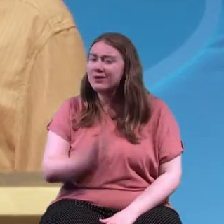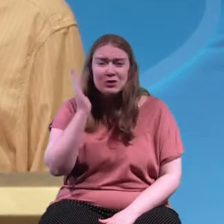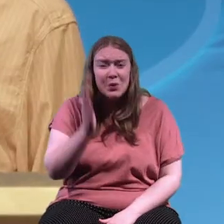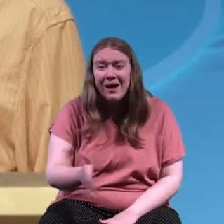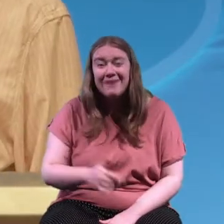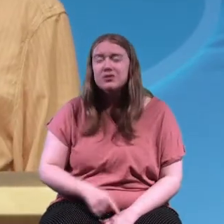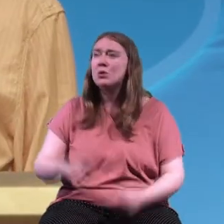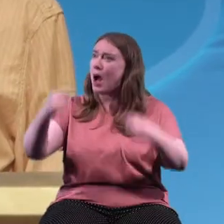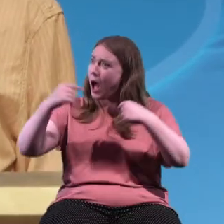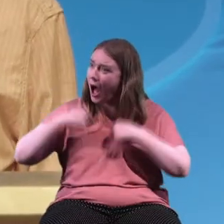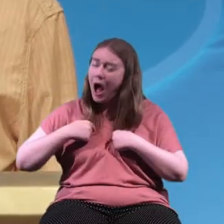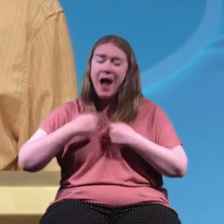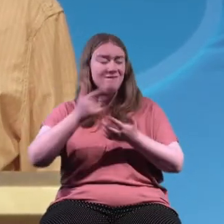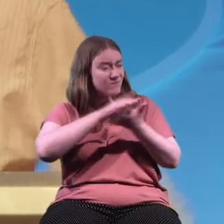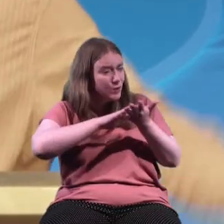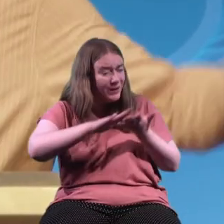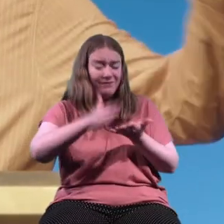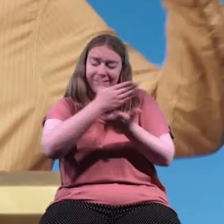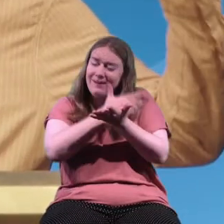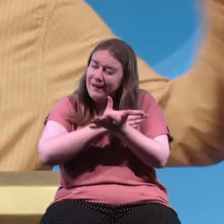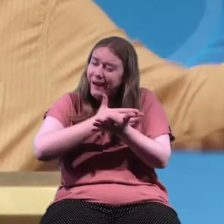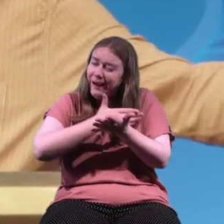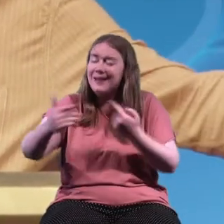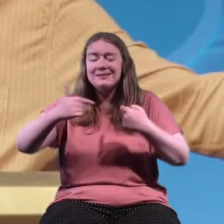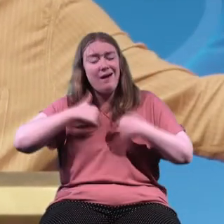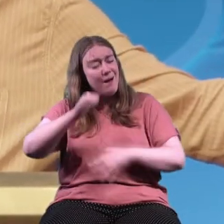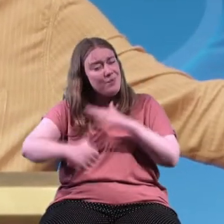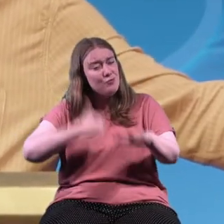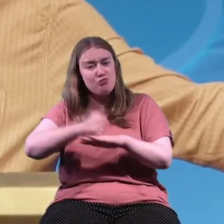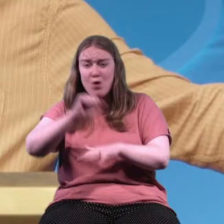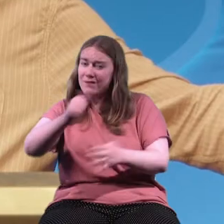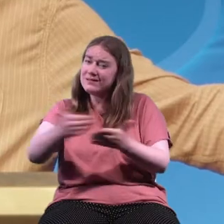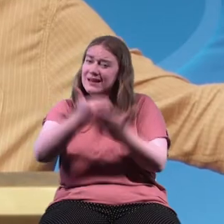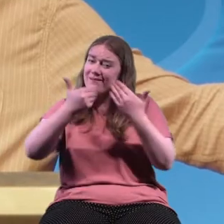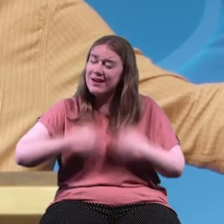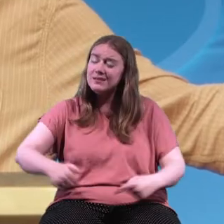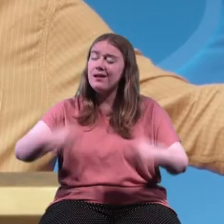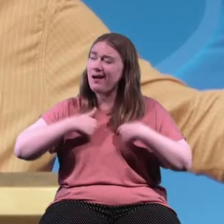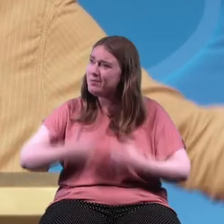of your salvation, and I am good at my job.